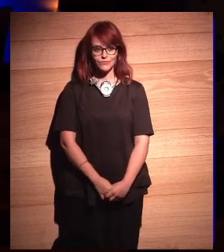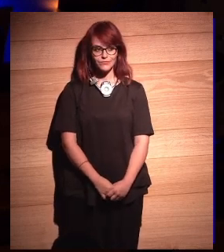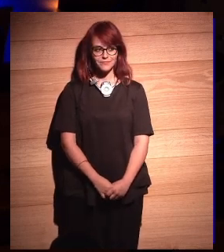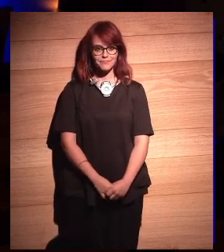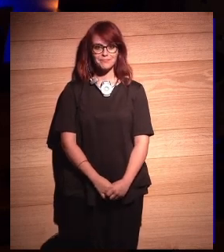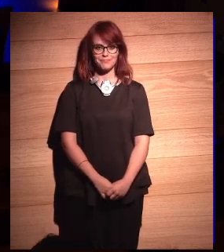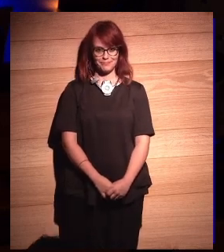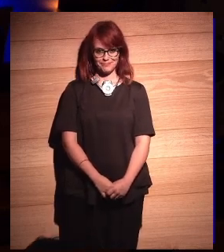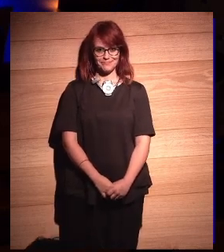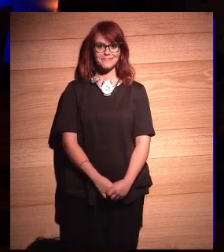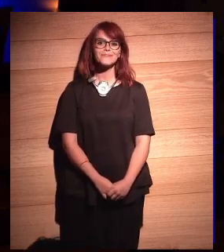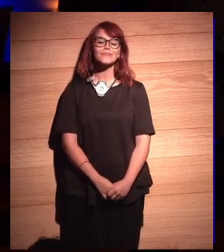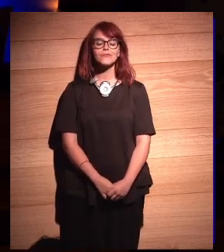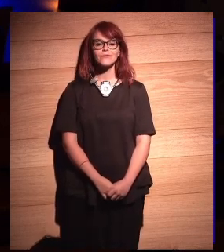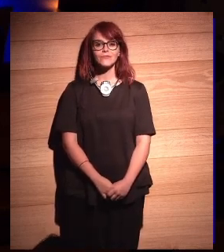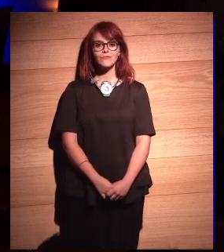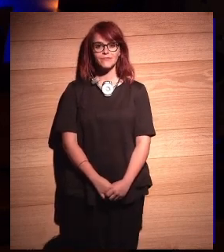Okay.